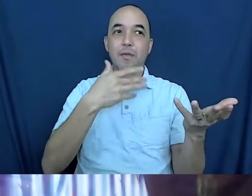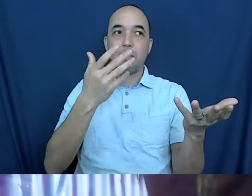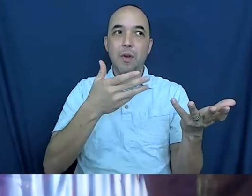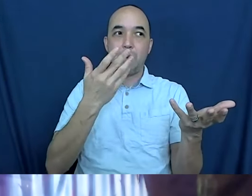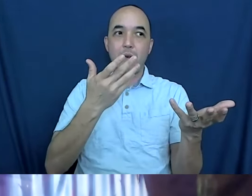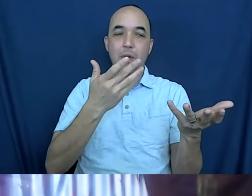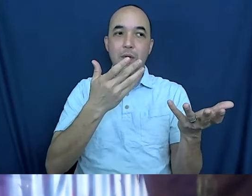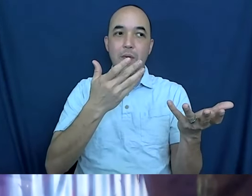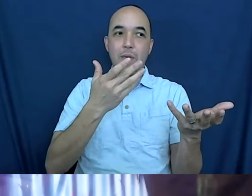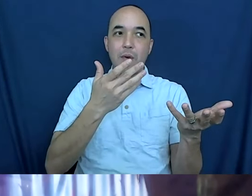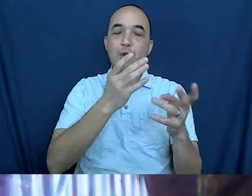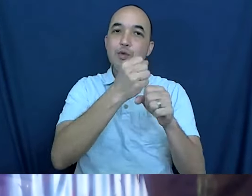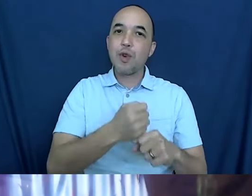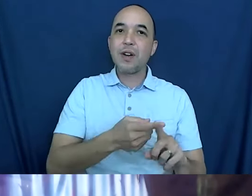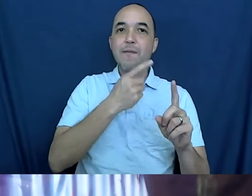experience. And